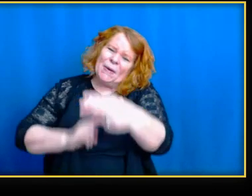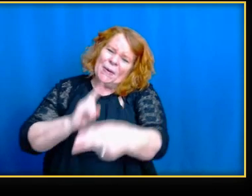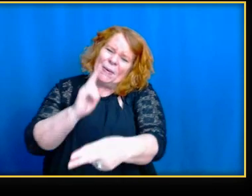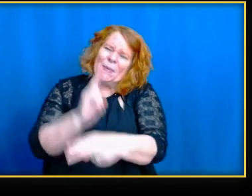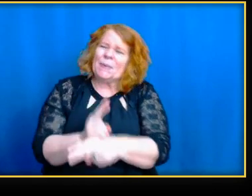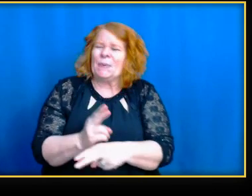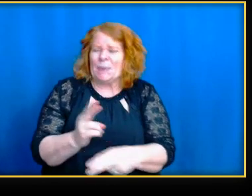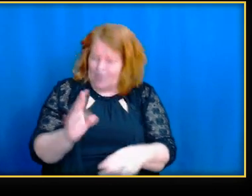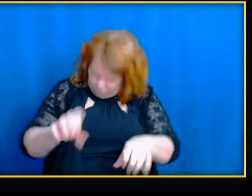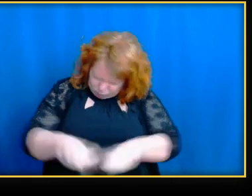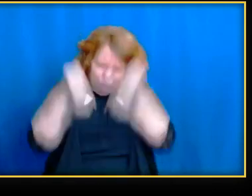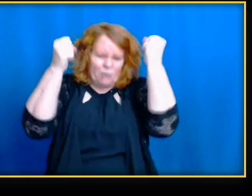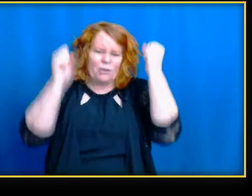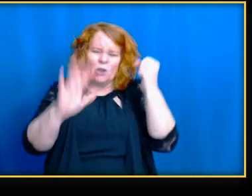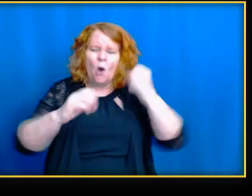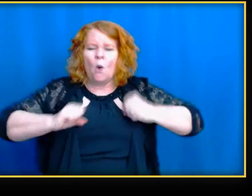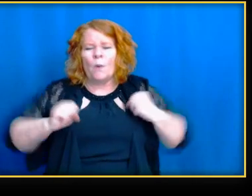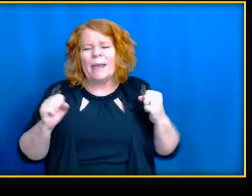Fate has clipped your